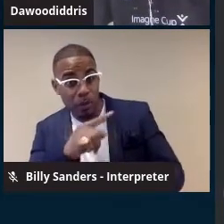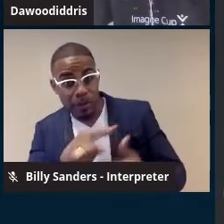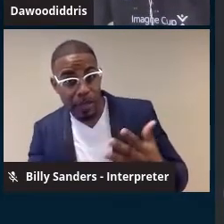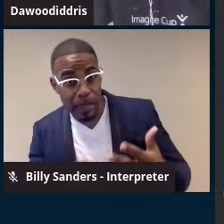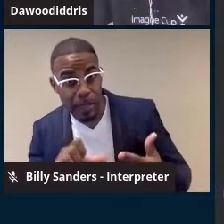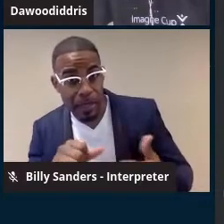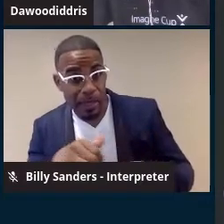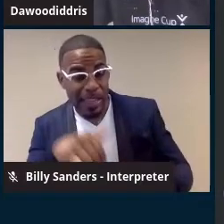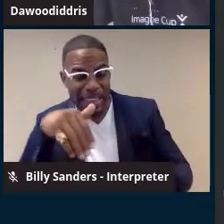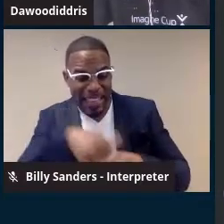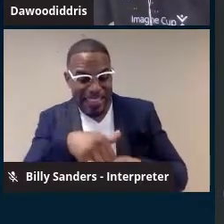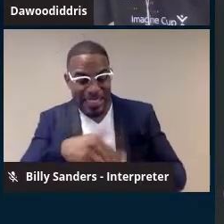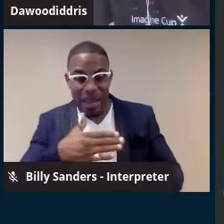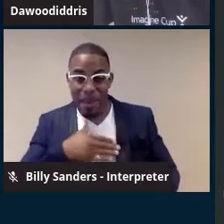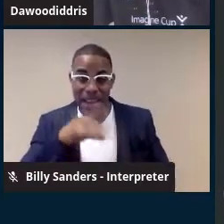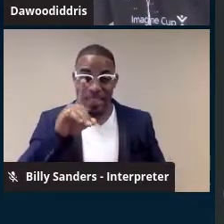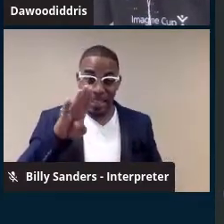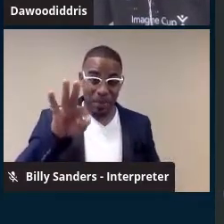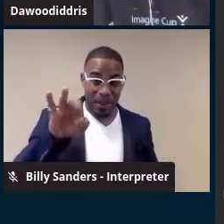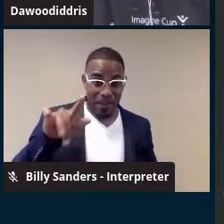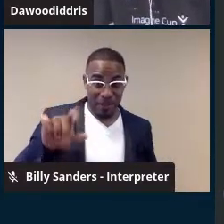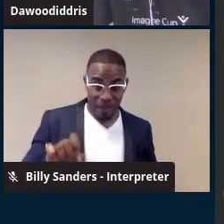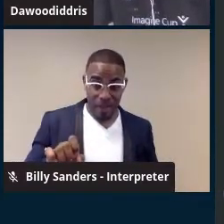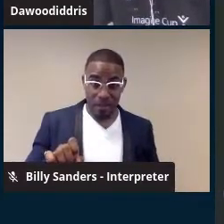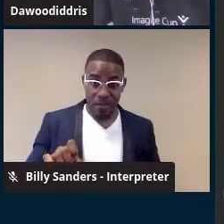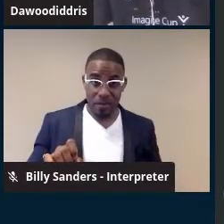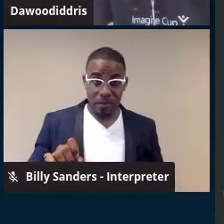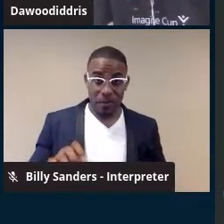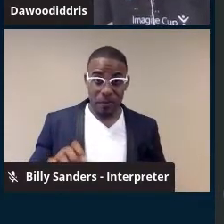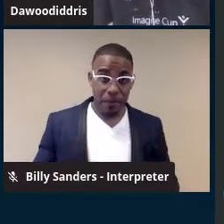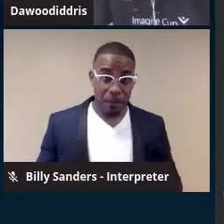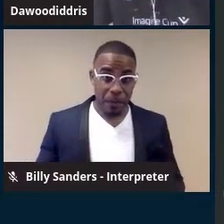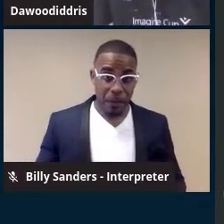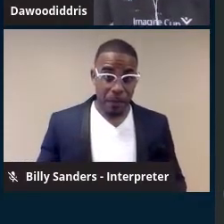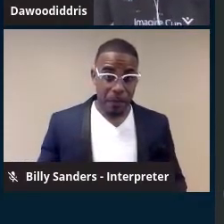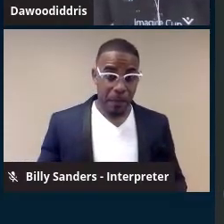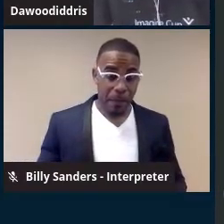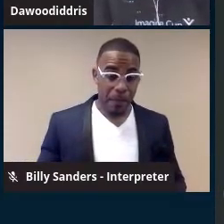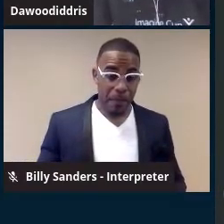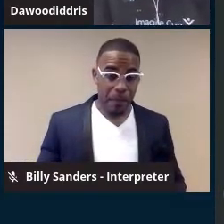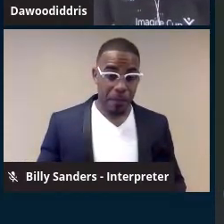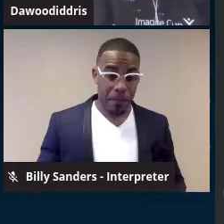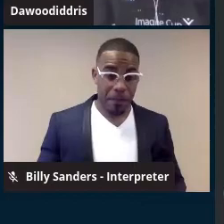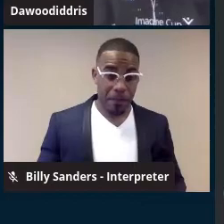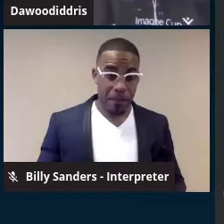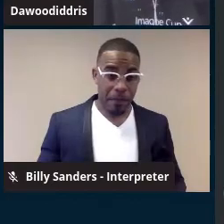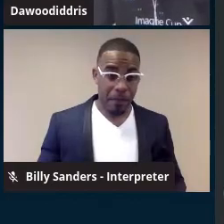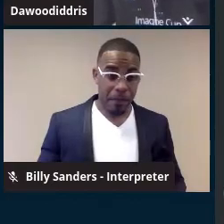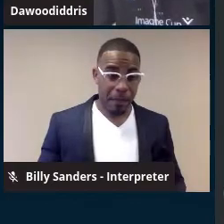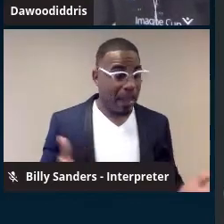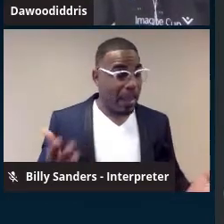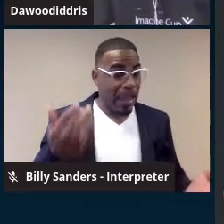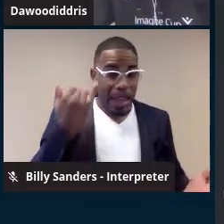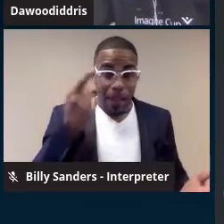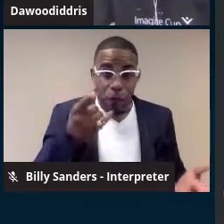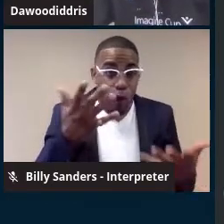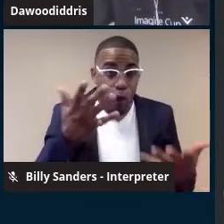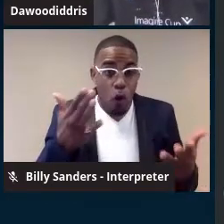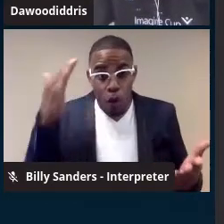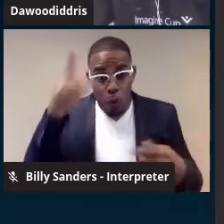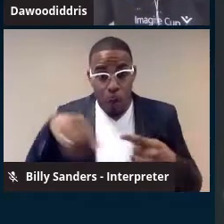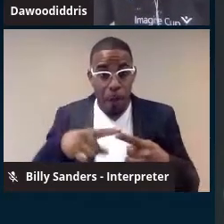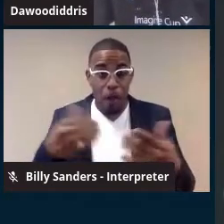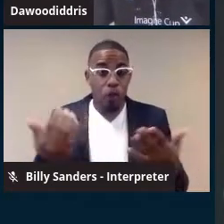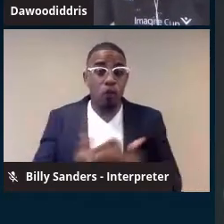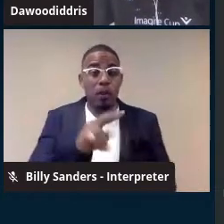URI inside my database file. I'm going to scroll up. Okay. So if you already know about,